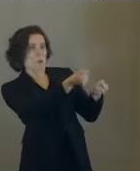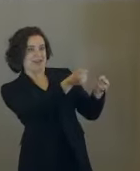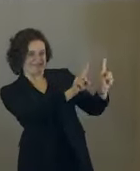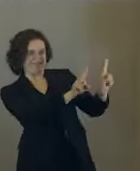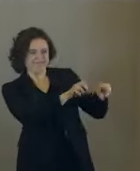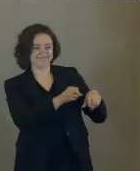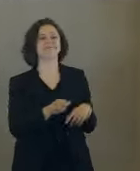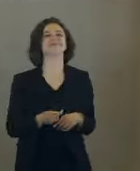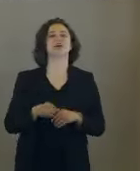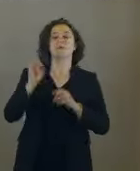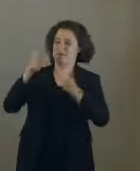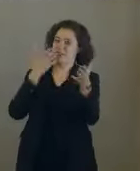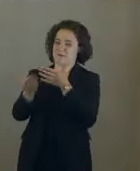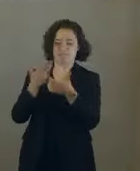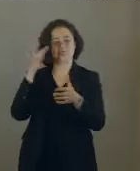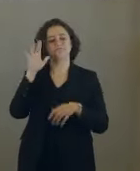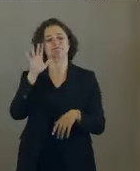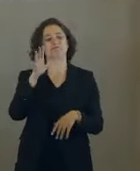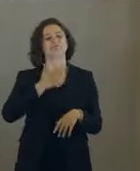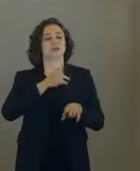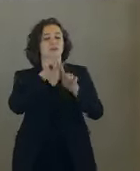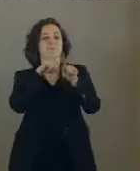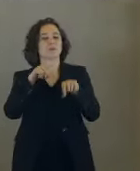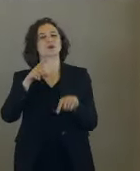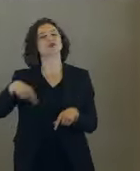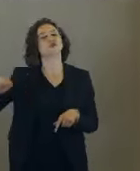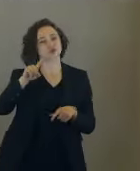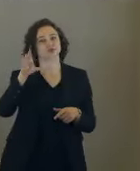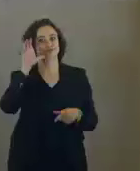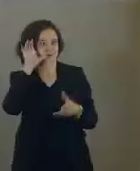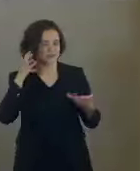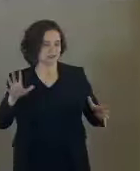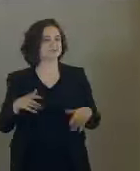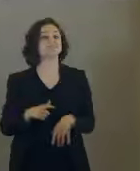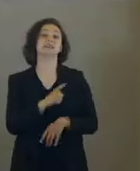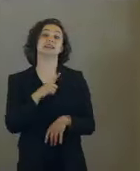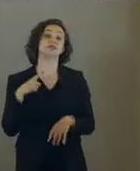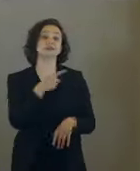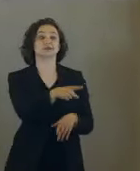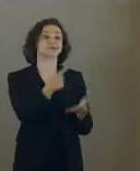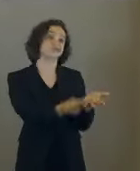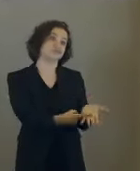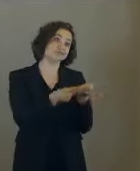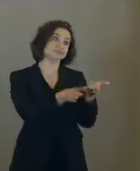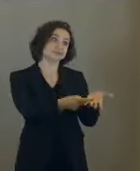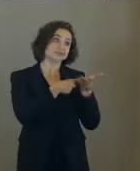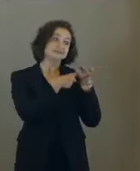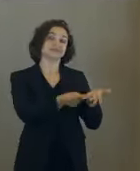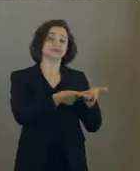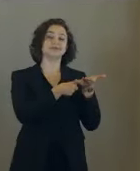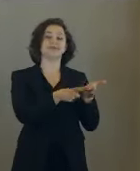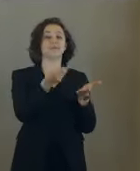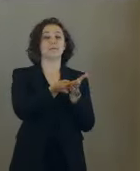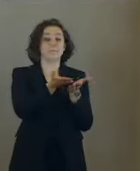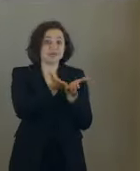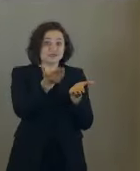All right. Anyway, as you heard in my report, friends, the legislature continues to have discussions about the budget. We don't